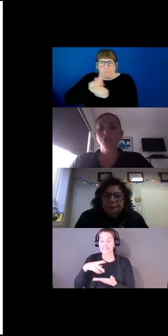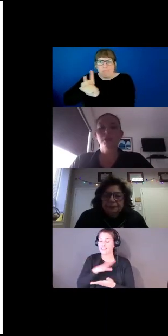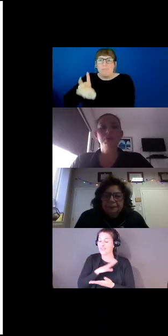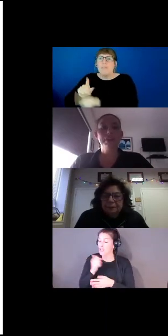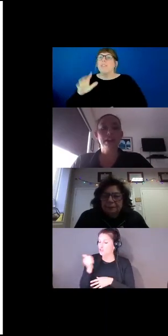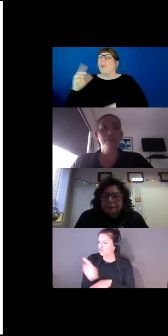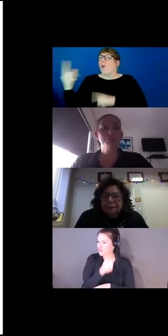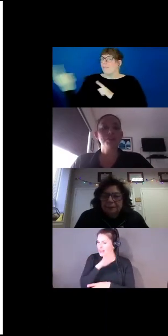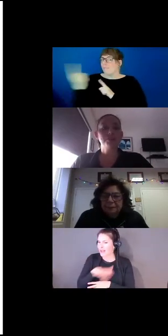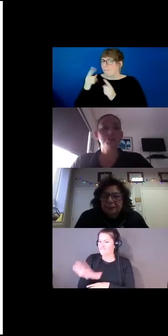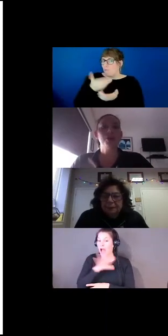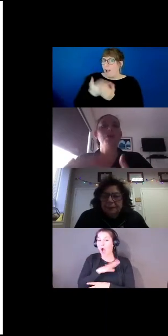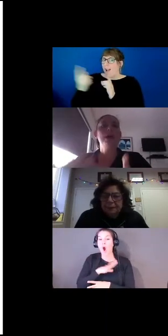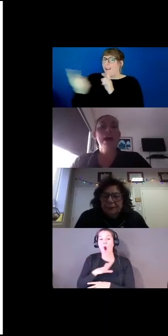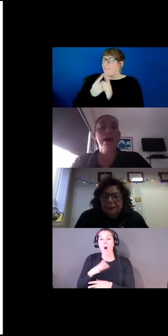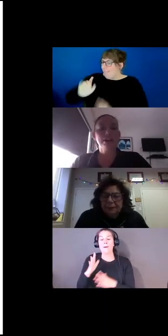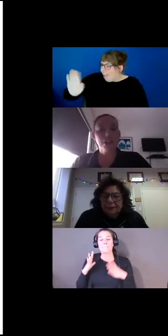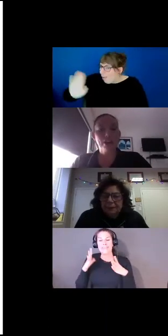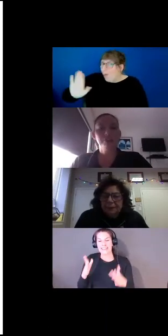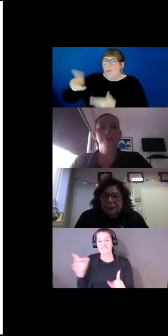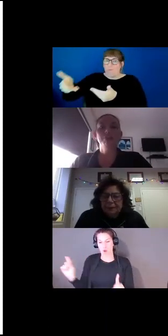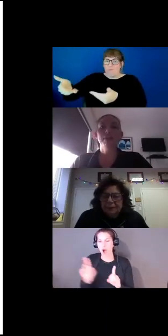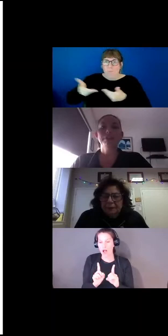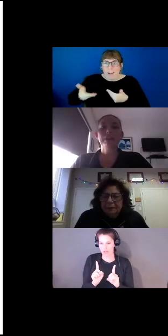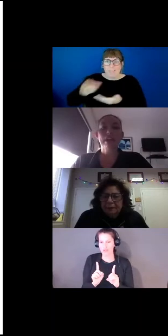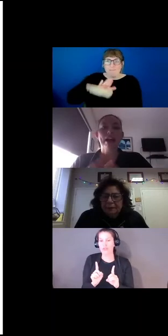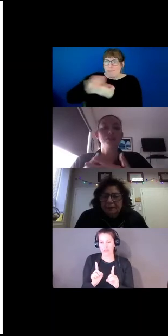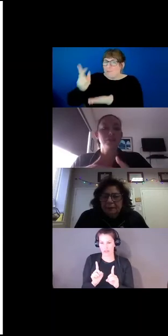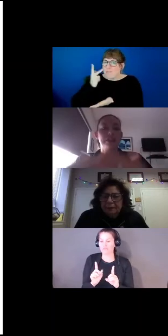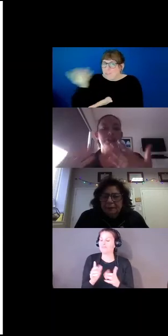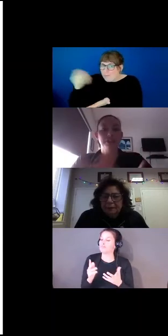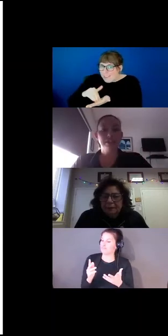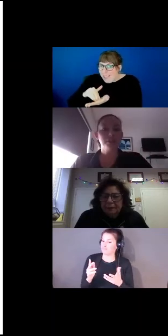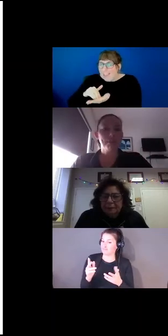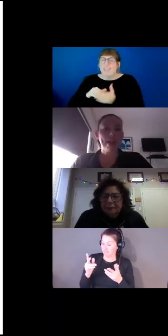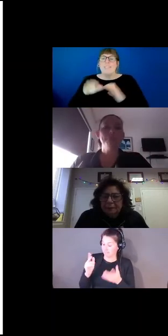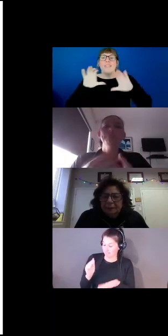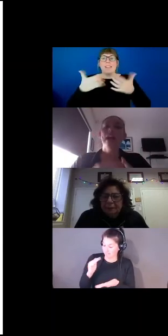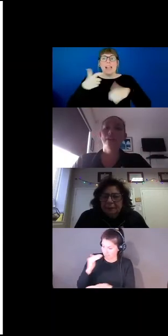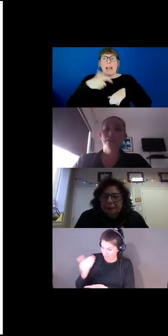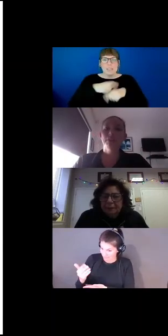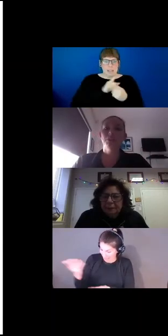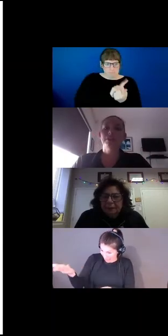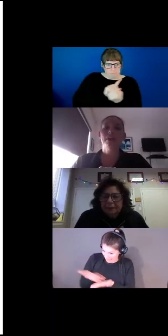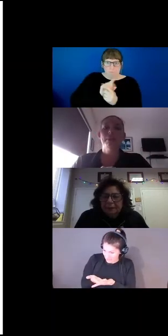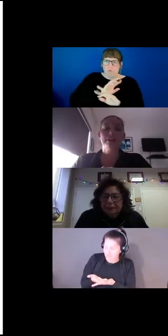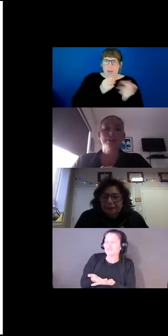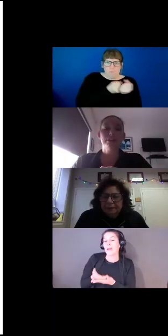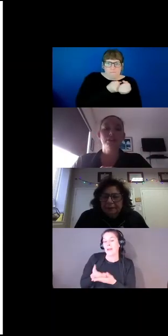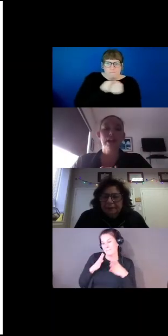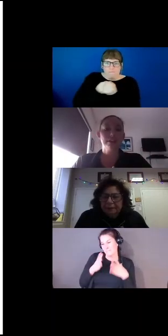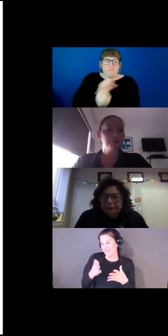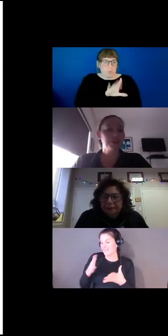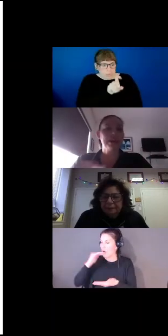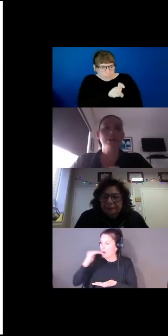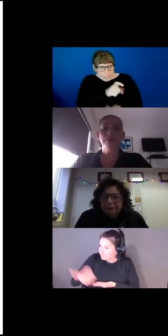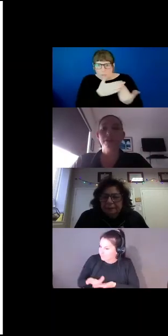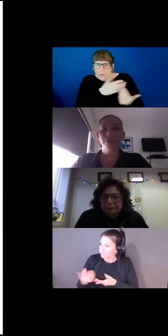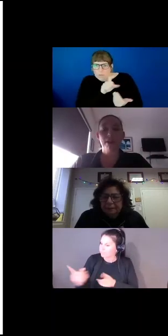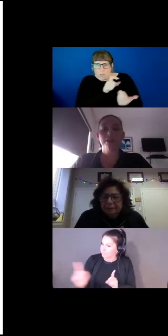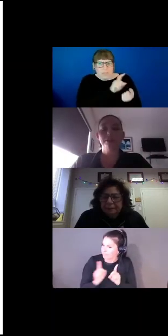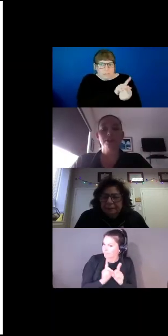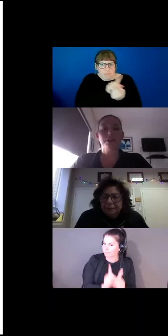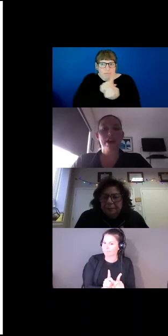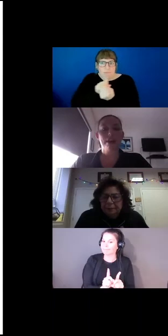at the door when they come to the studio, shadow them throughout the class so that their needs are met, and then be with them until the very end when